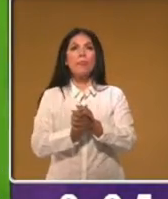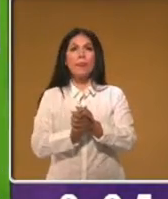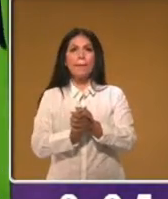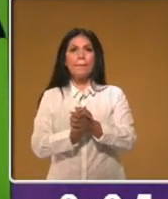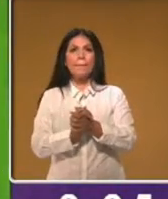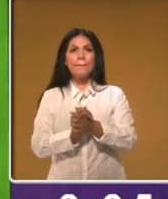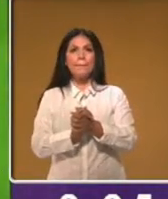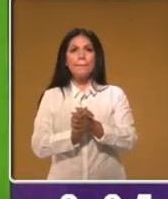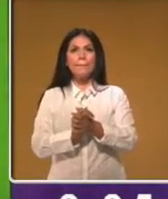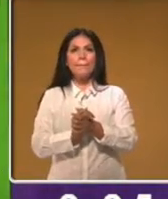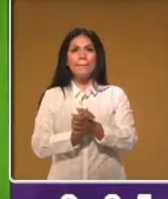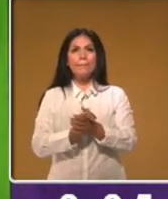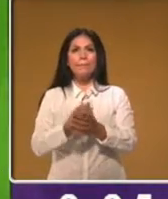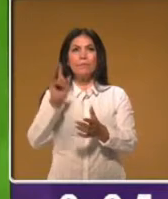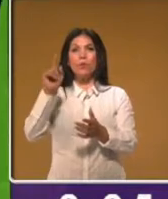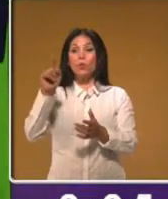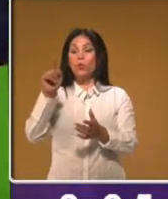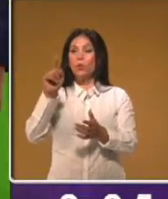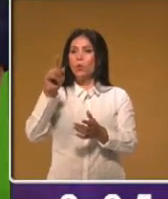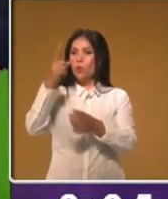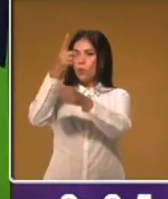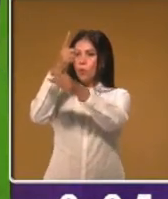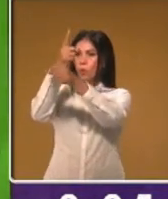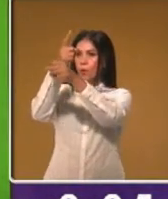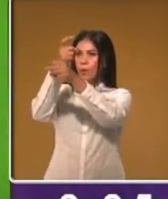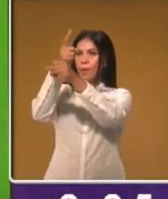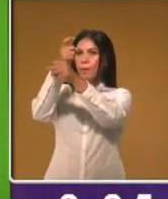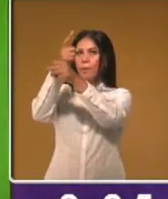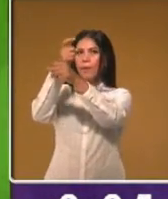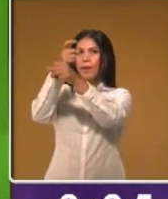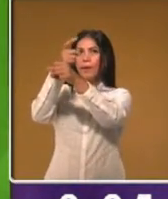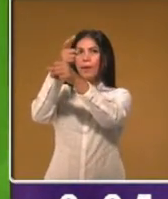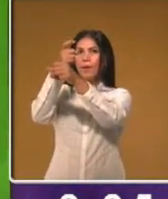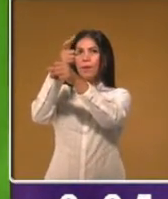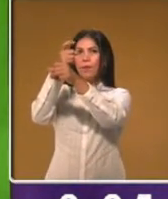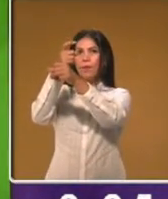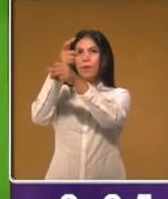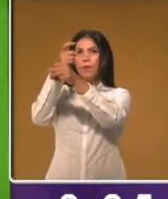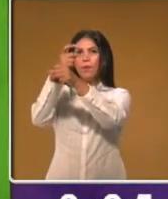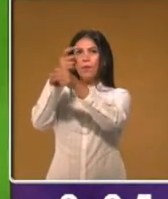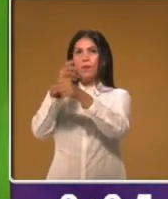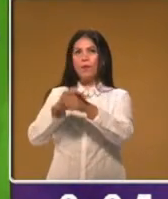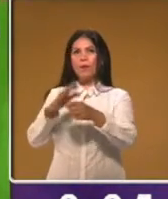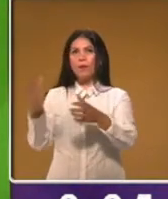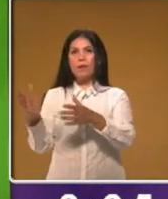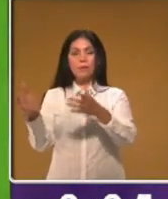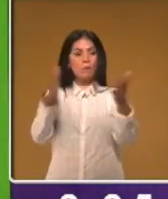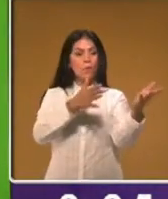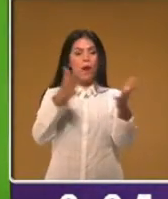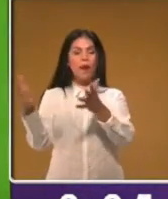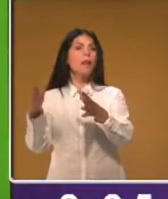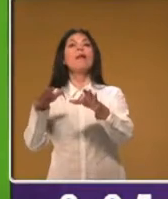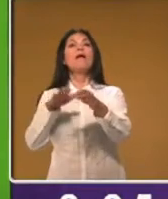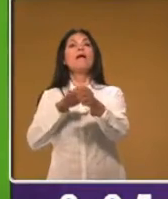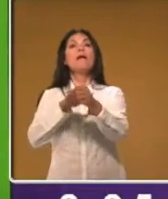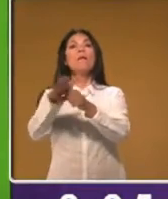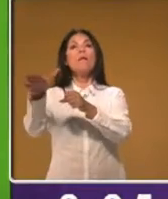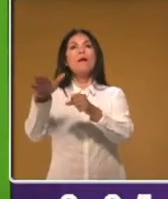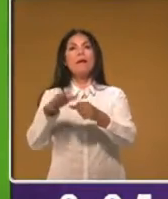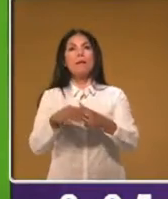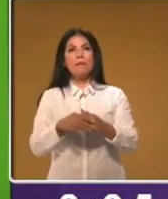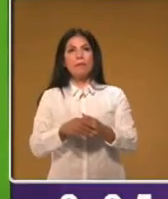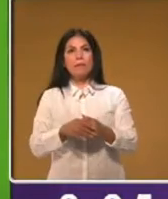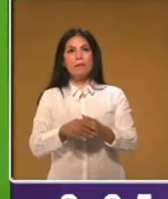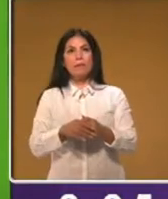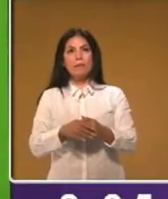very cold. You're right, the number one, it's you're right, sir, I will reheat it, put extra minutes,